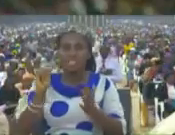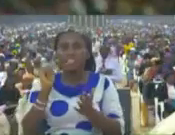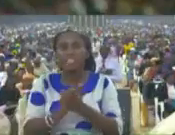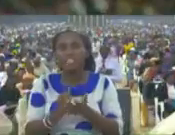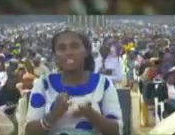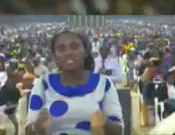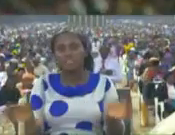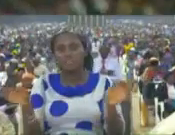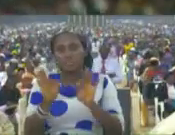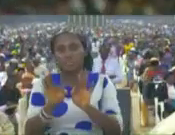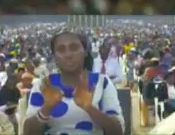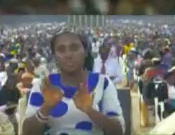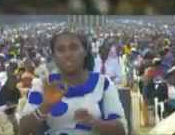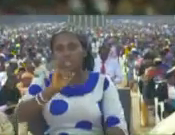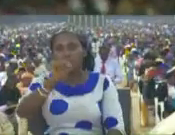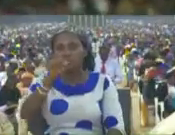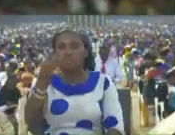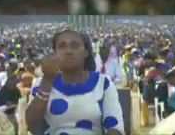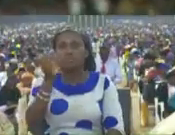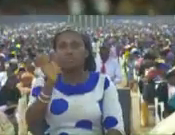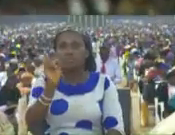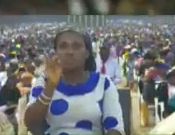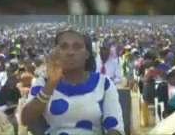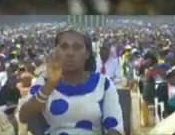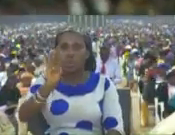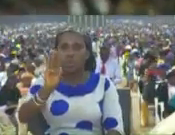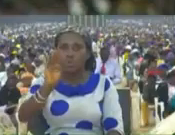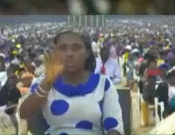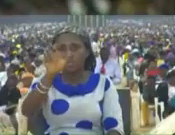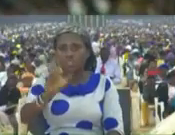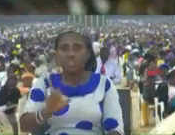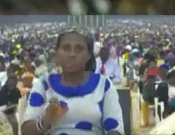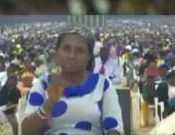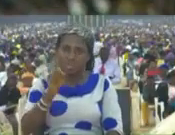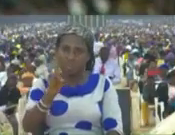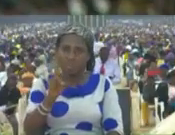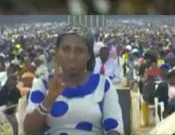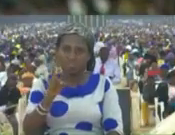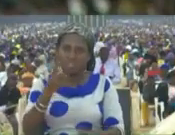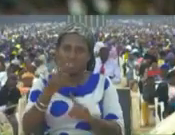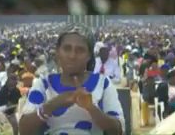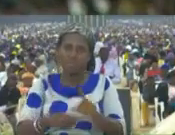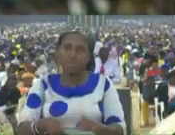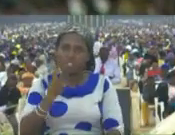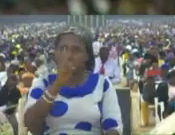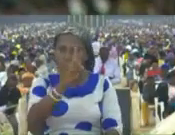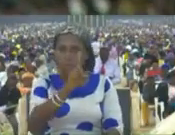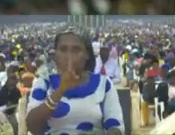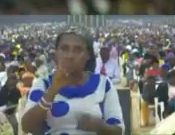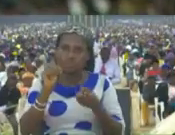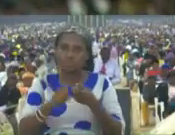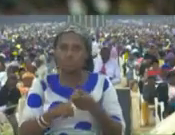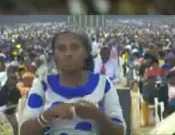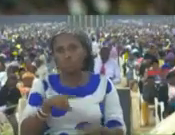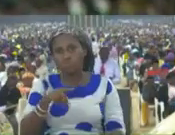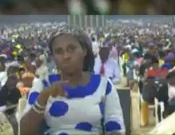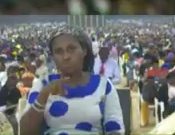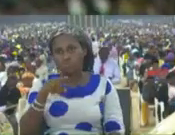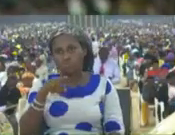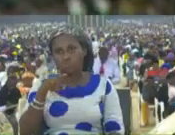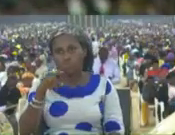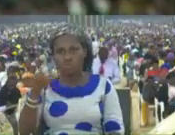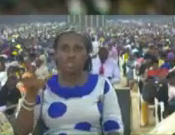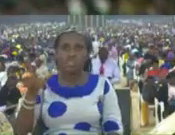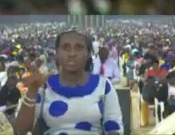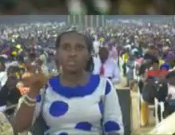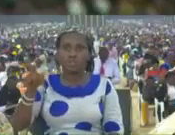In Job chapter 1, you can read it from verse 1 to 21. Job chapter 1 from verse 1 to